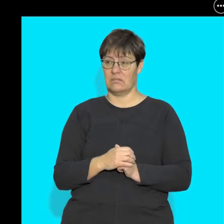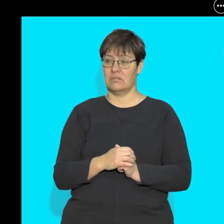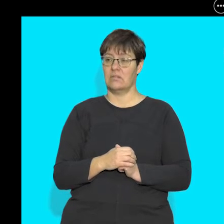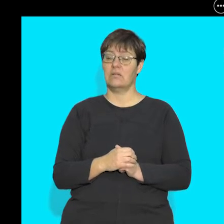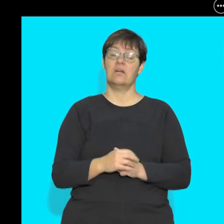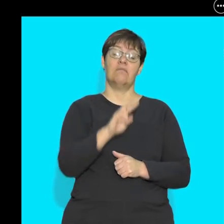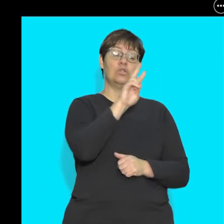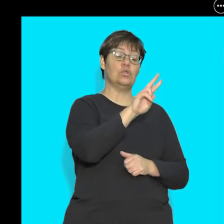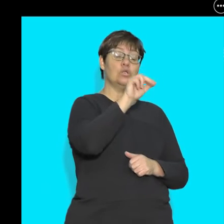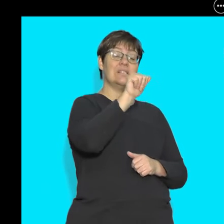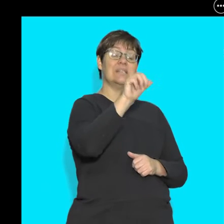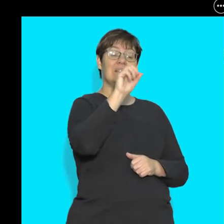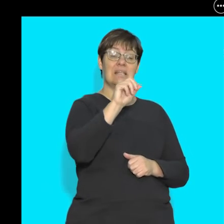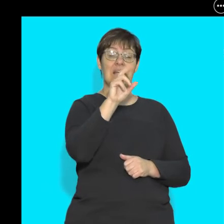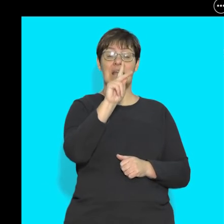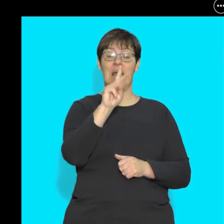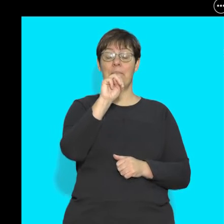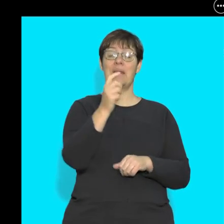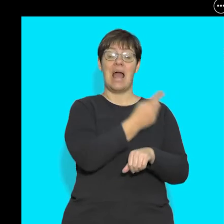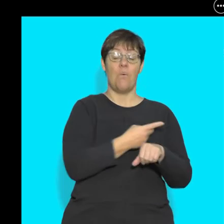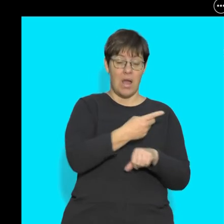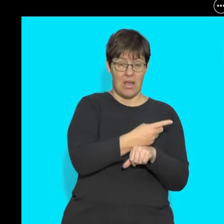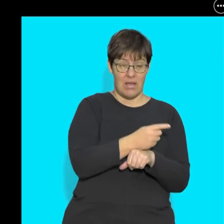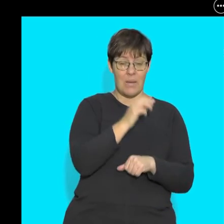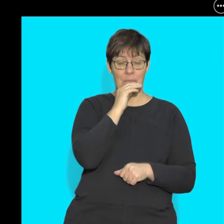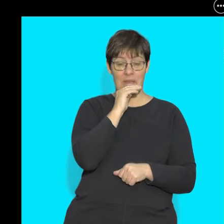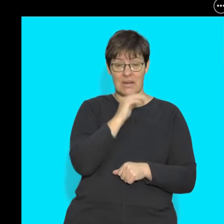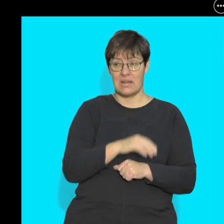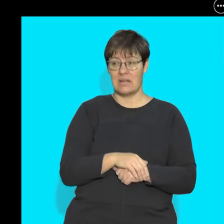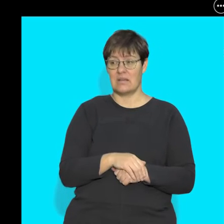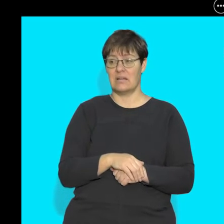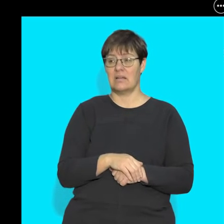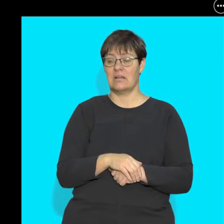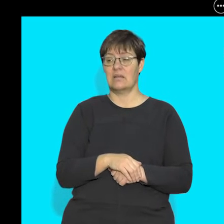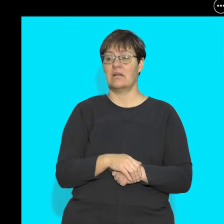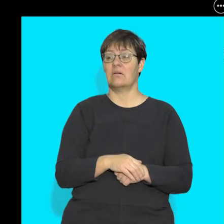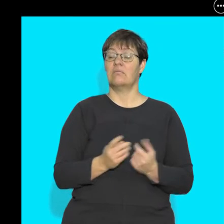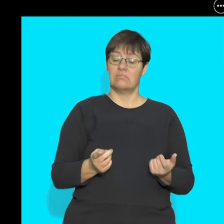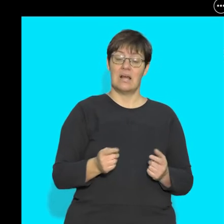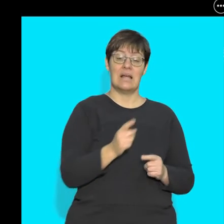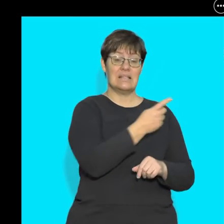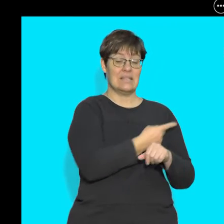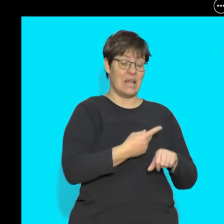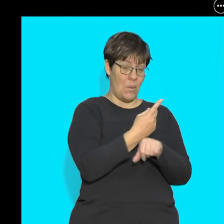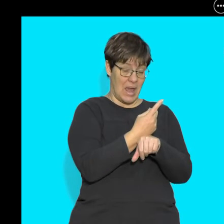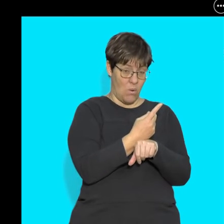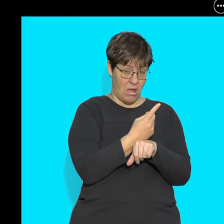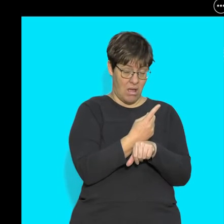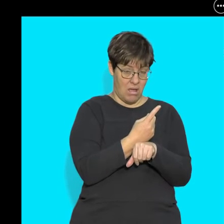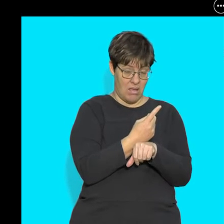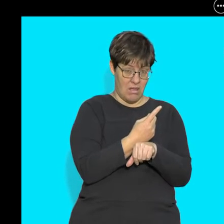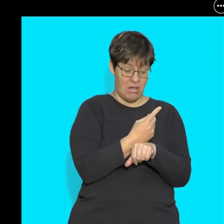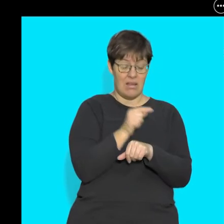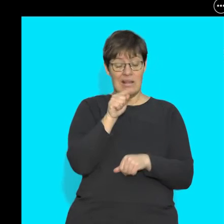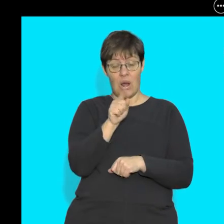And 260 kilometers per hour means it's 260 kilometers divided by 1 hour.